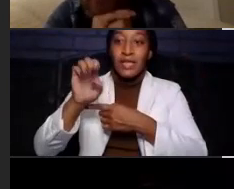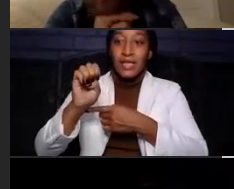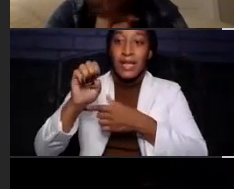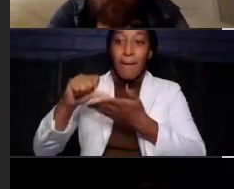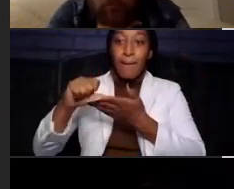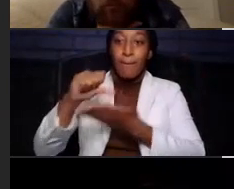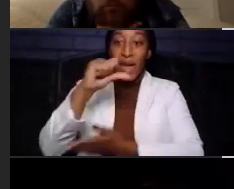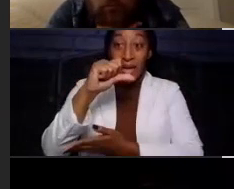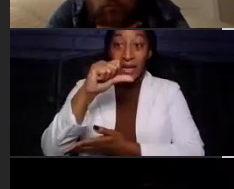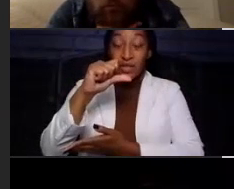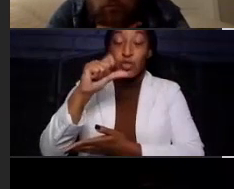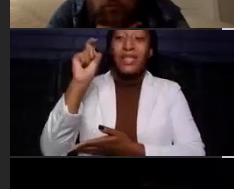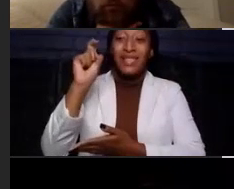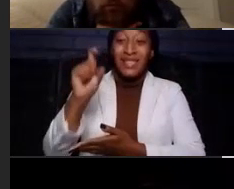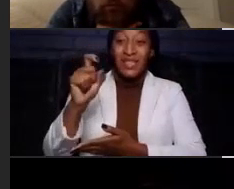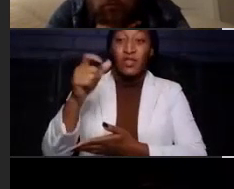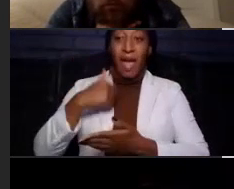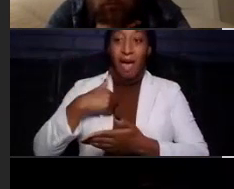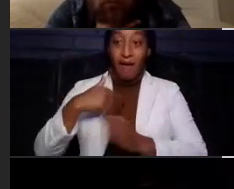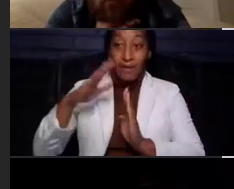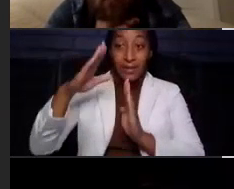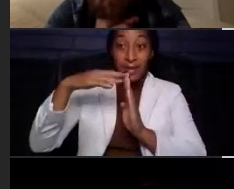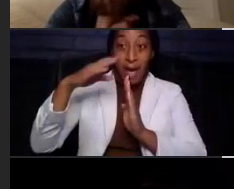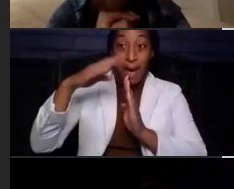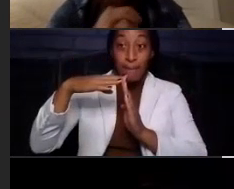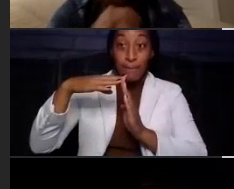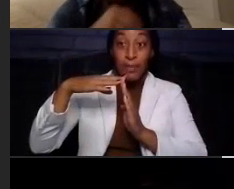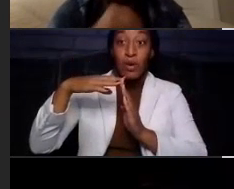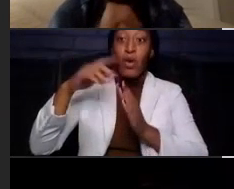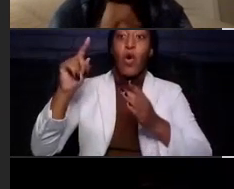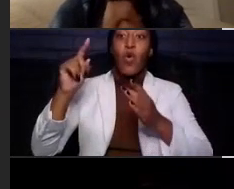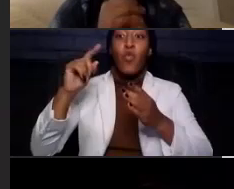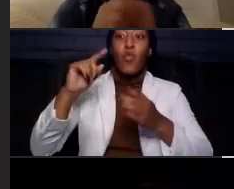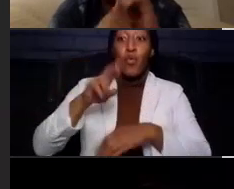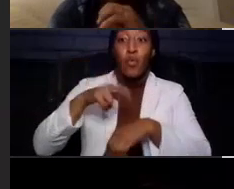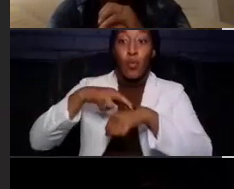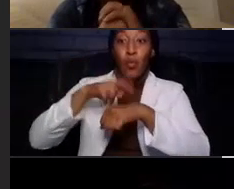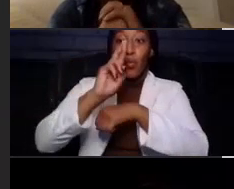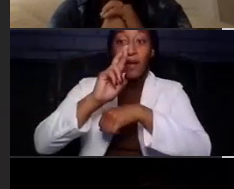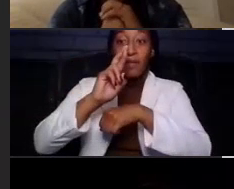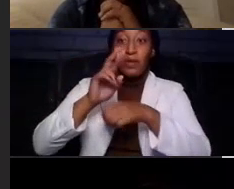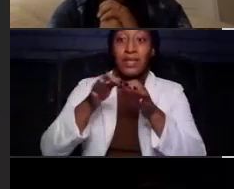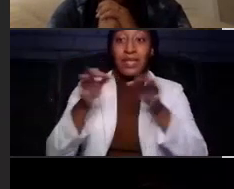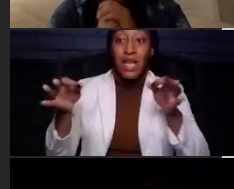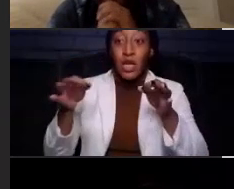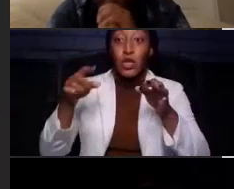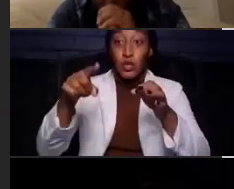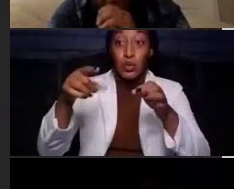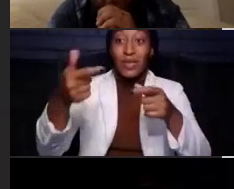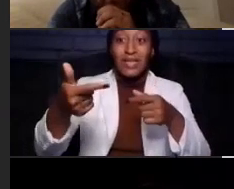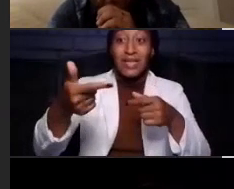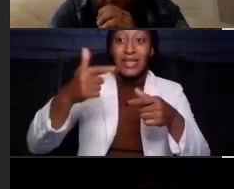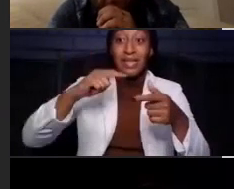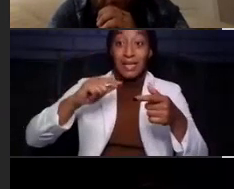put references at the top, you skip appropriately, and then you write the